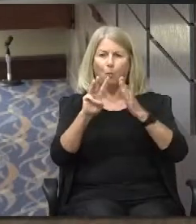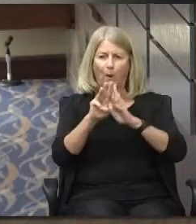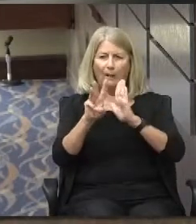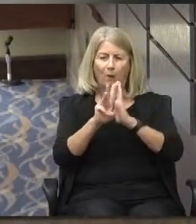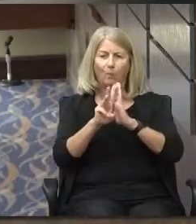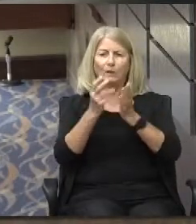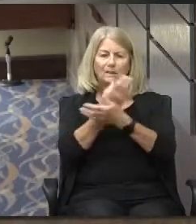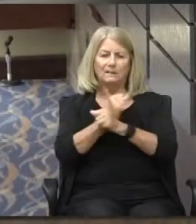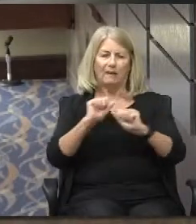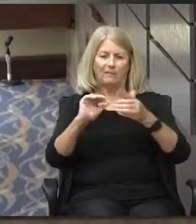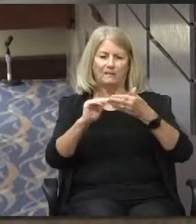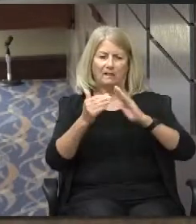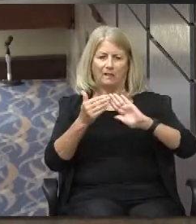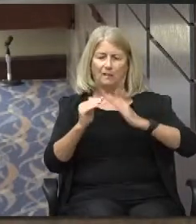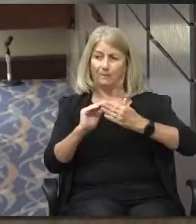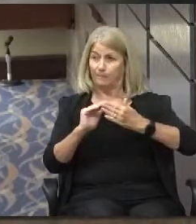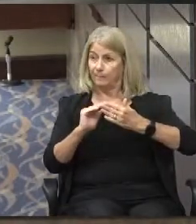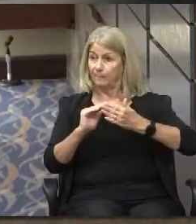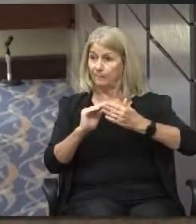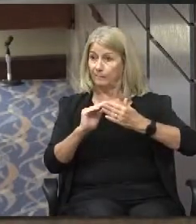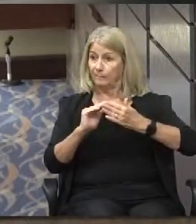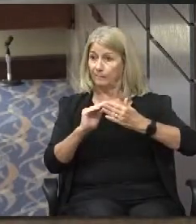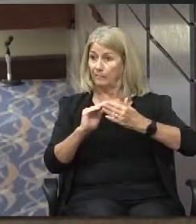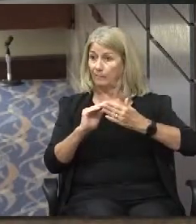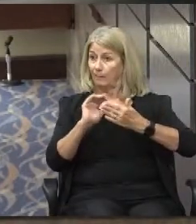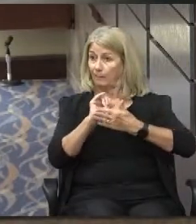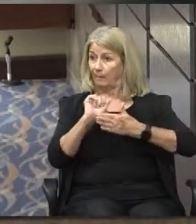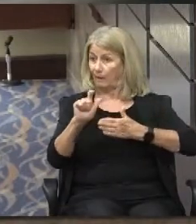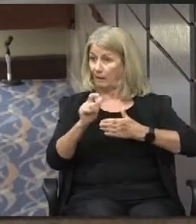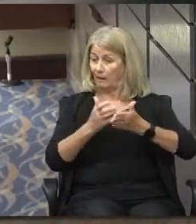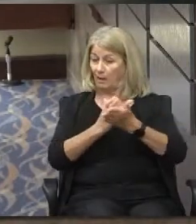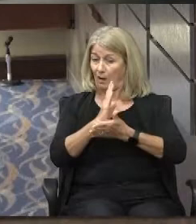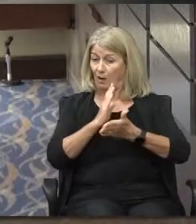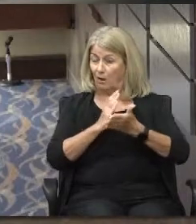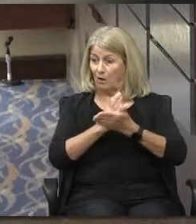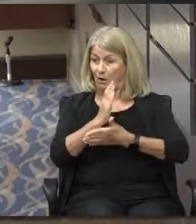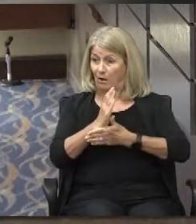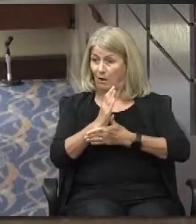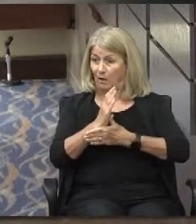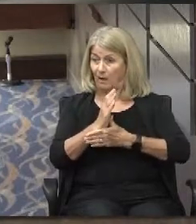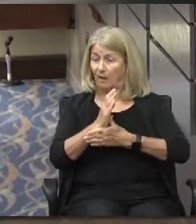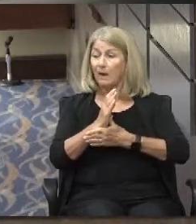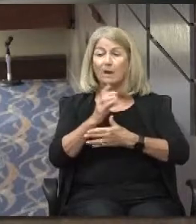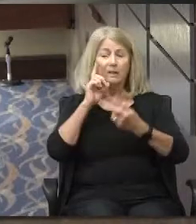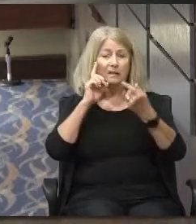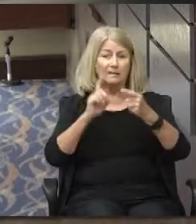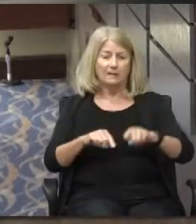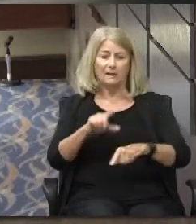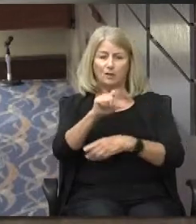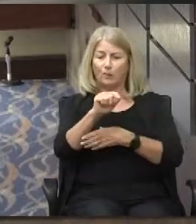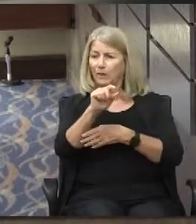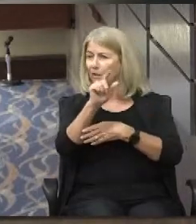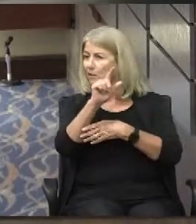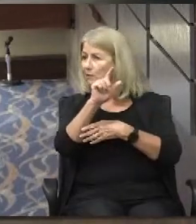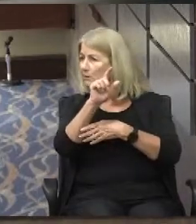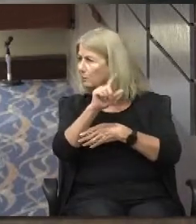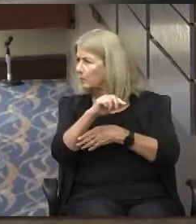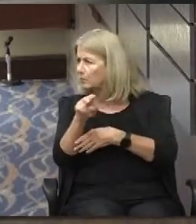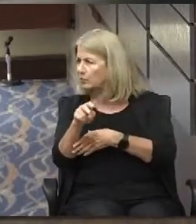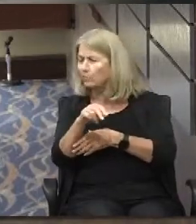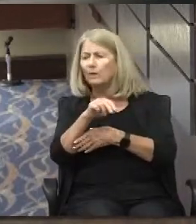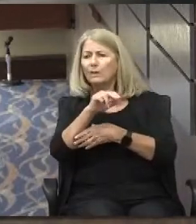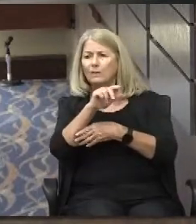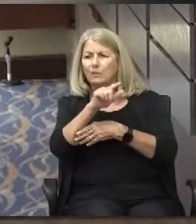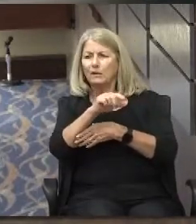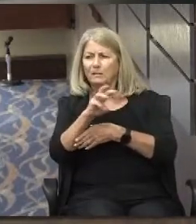Is that all? All right. The consent agenda includes resolutions 2022-756 through 780. Are there